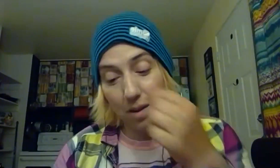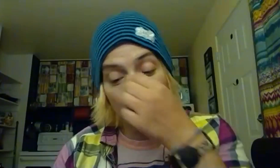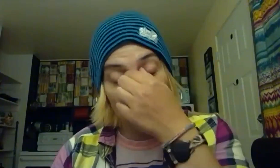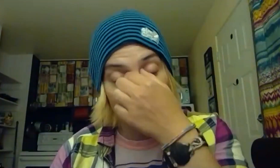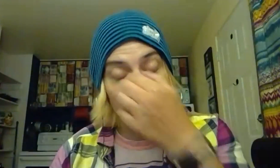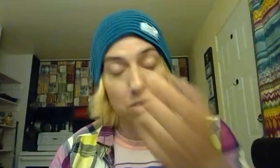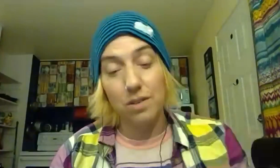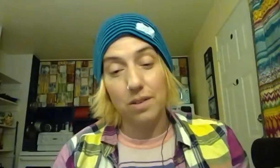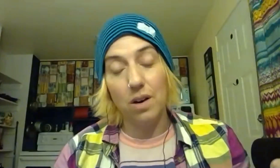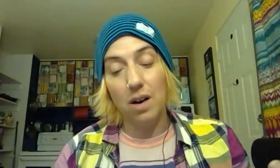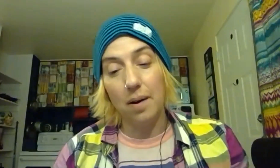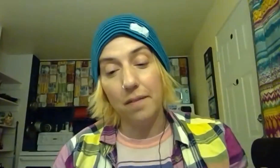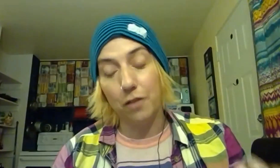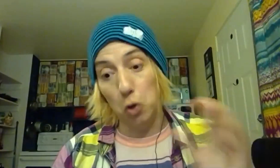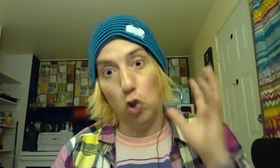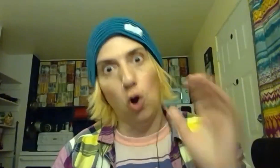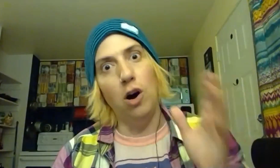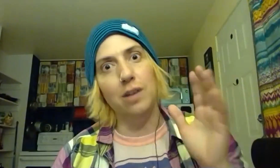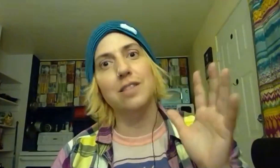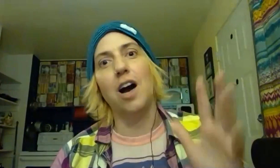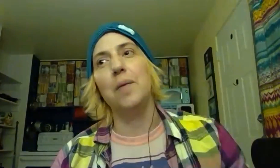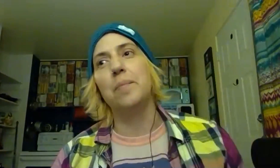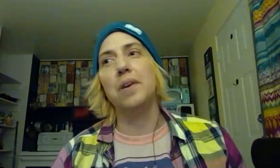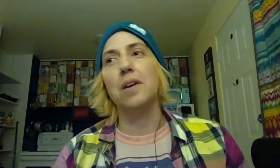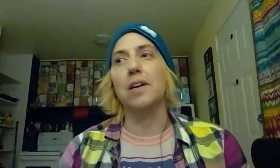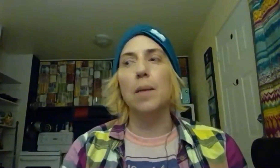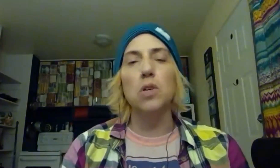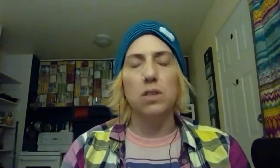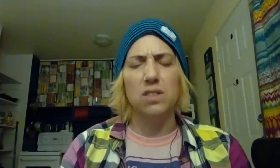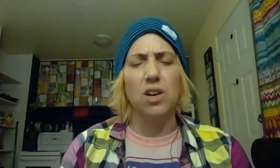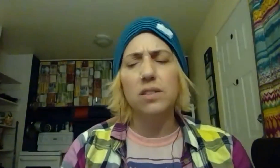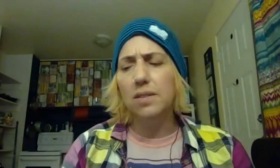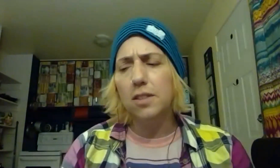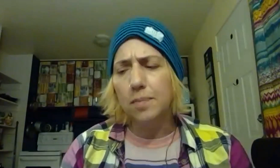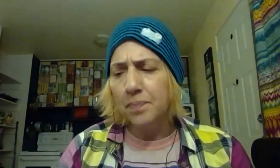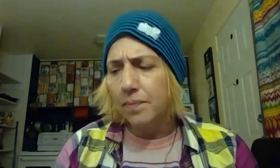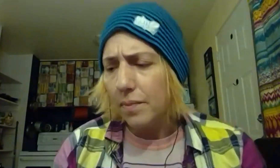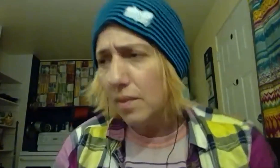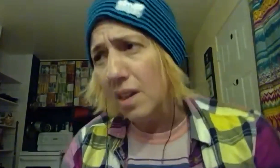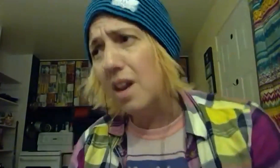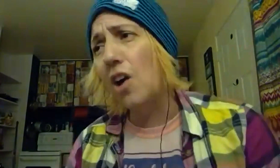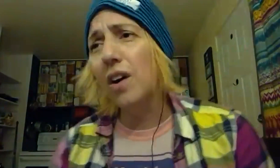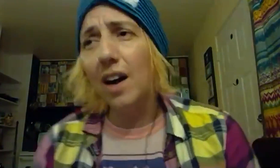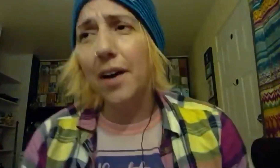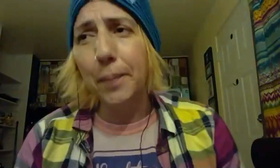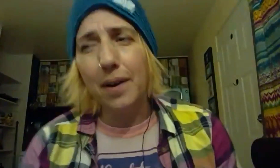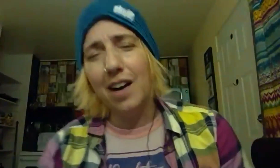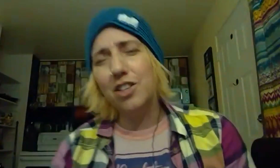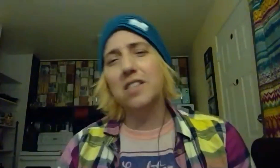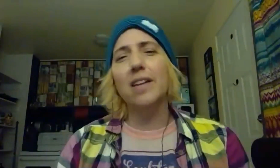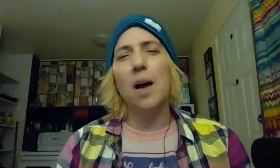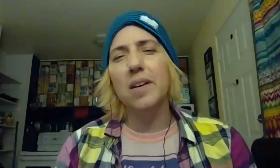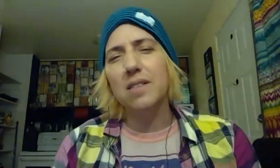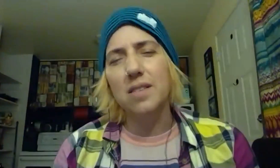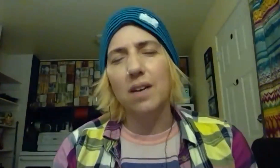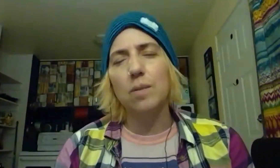Another thing about me is I used to for a long time be a chemical consultant. Now, I just